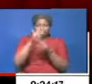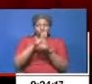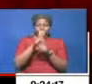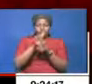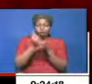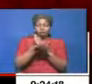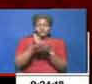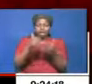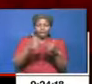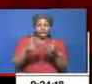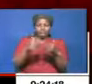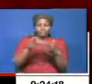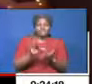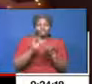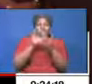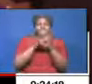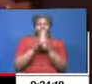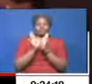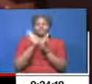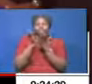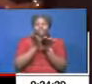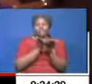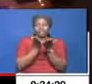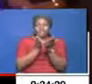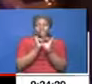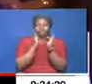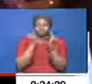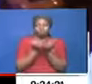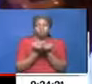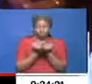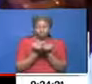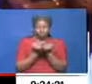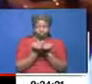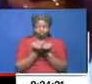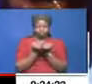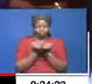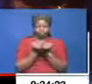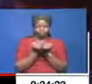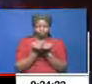gaps, especially in public service entities. Hibak Said for Prime Edition.